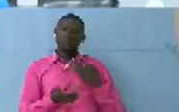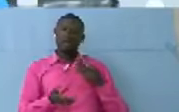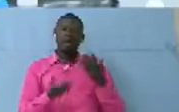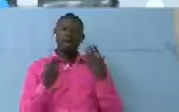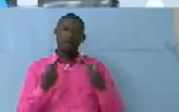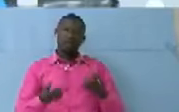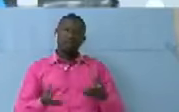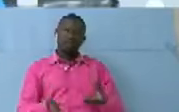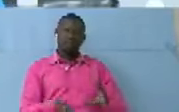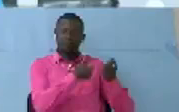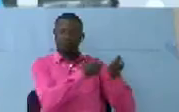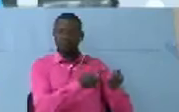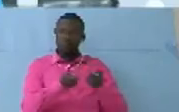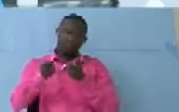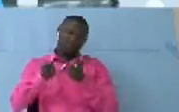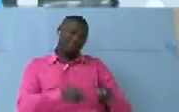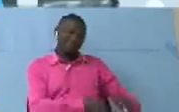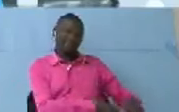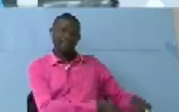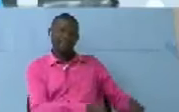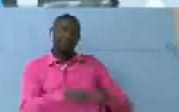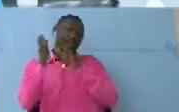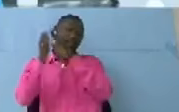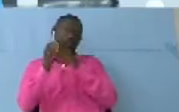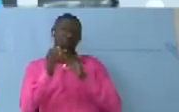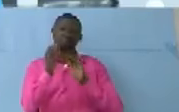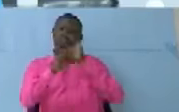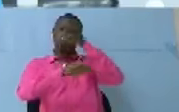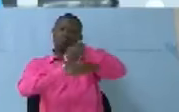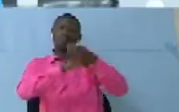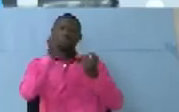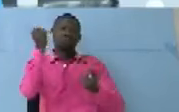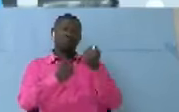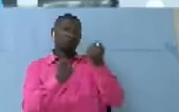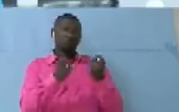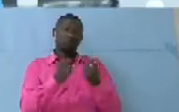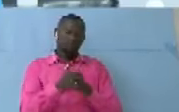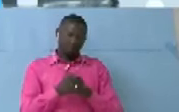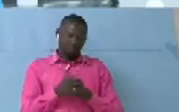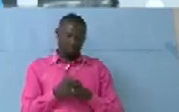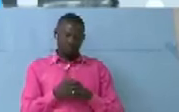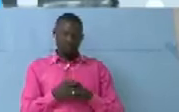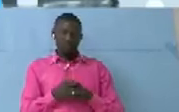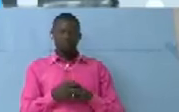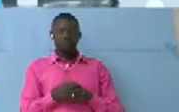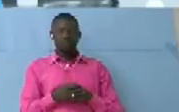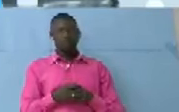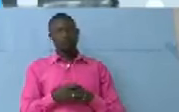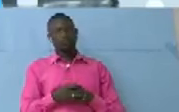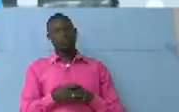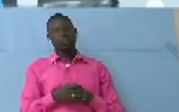That was how I was carried and thrown onto the truck as you would throw